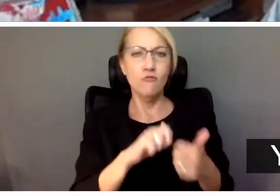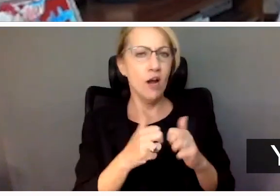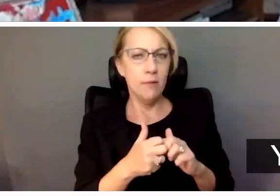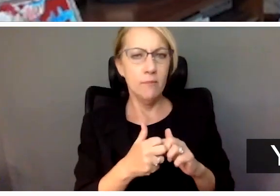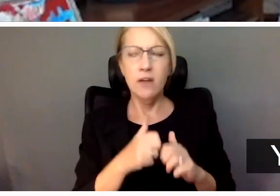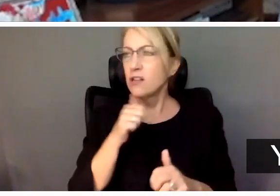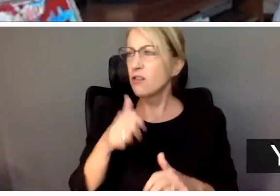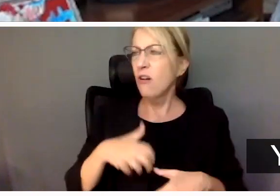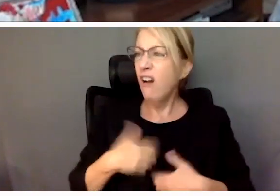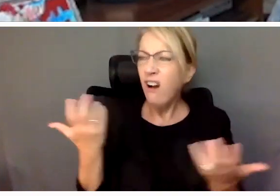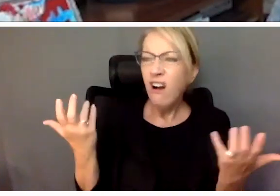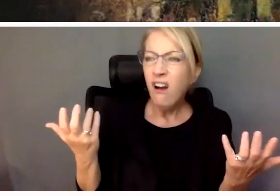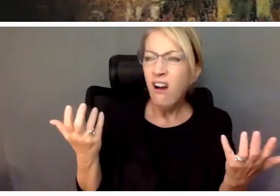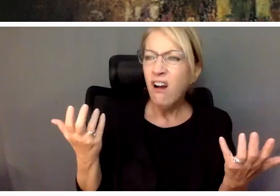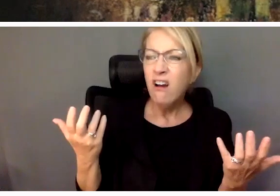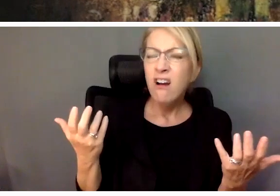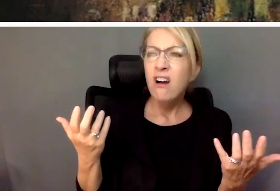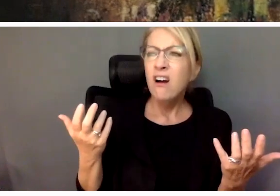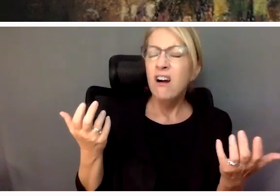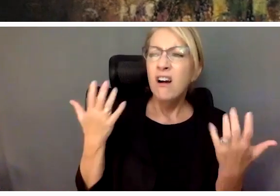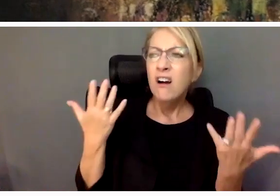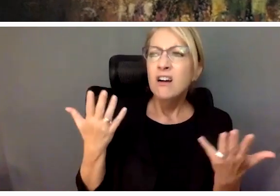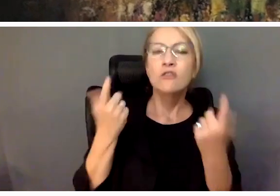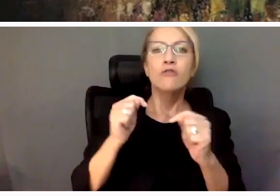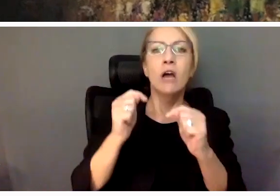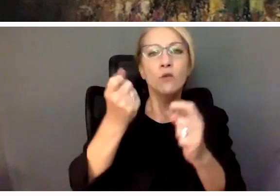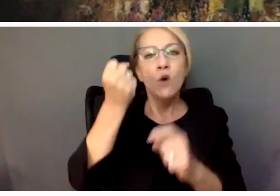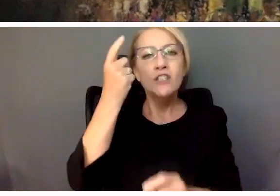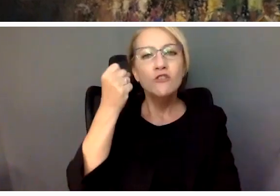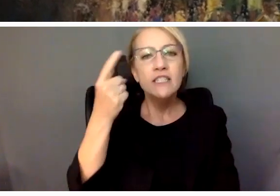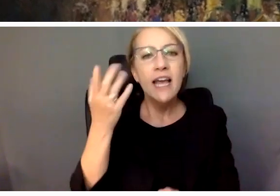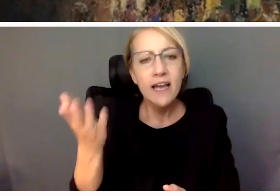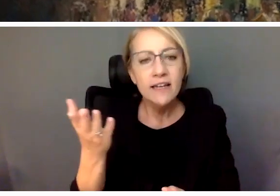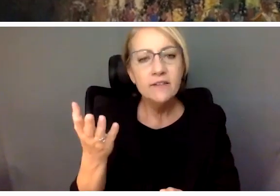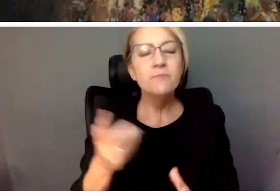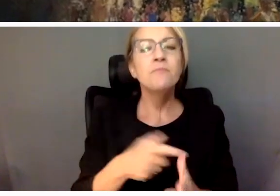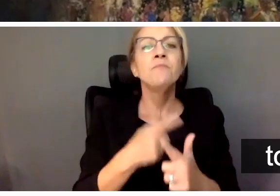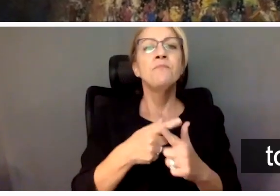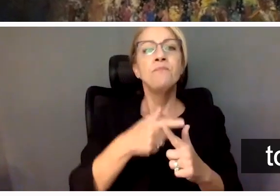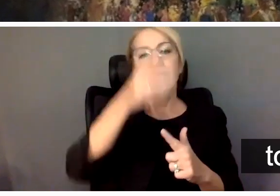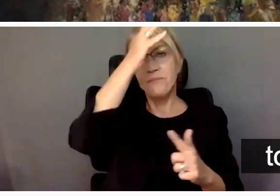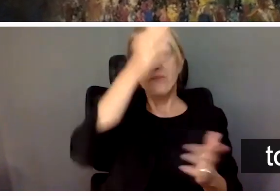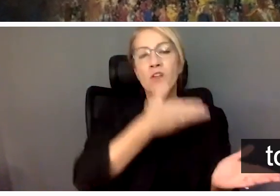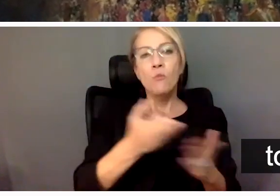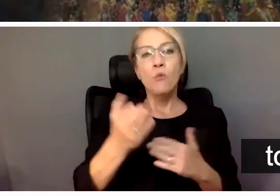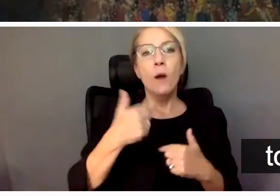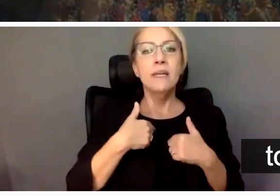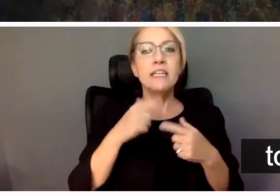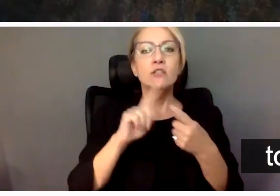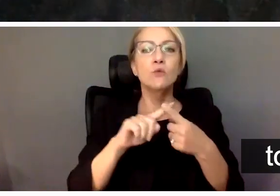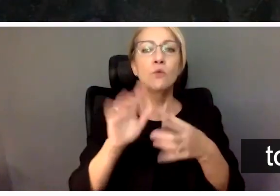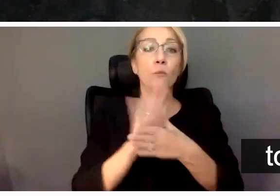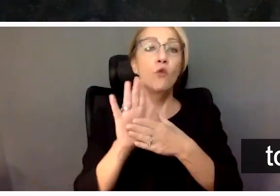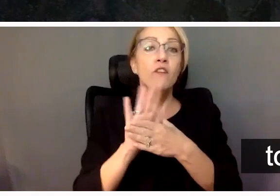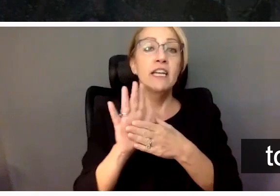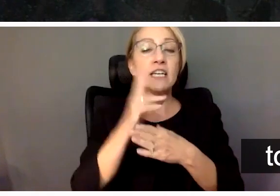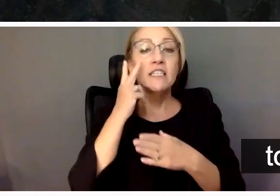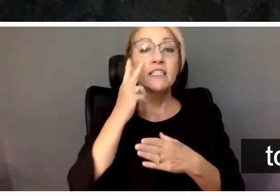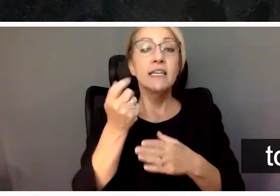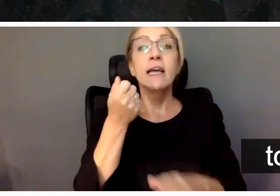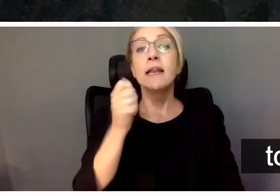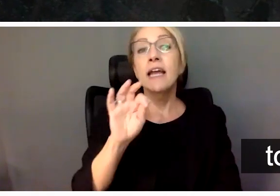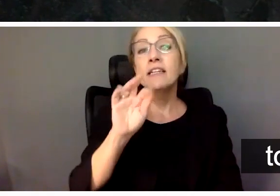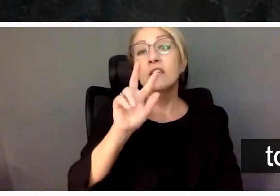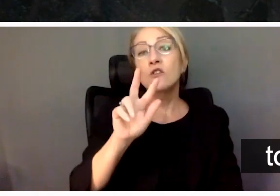You try to understand them. And then he took me to the movies to see the